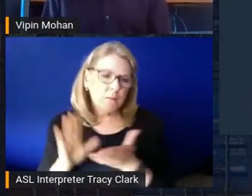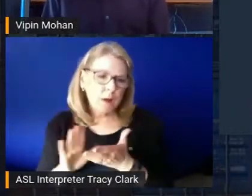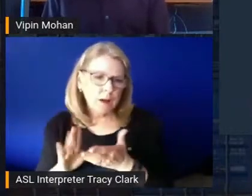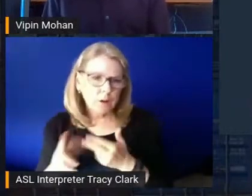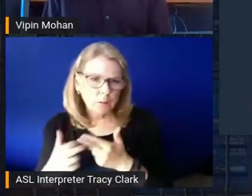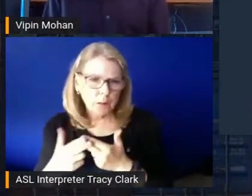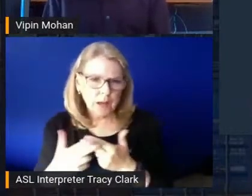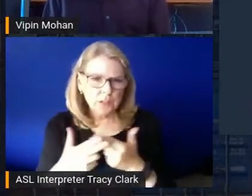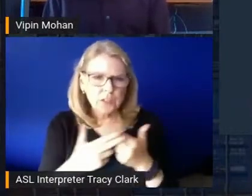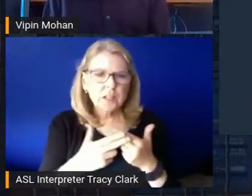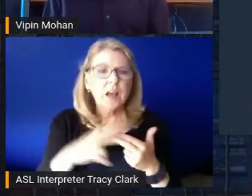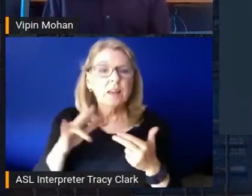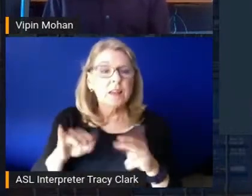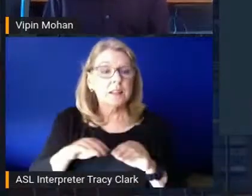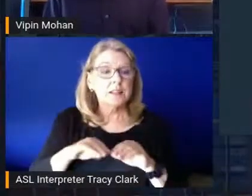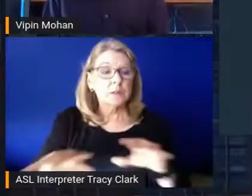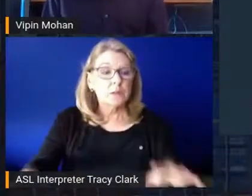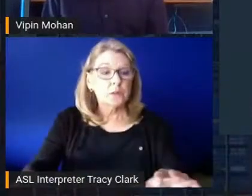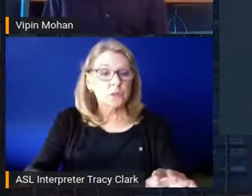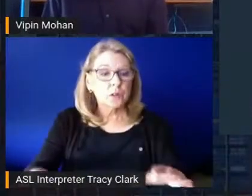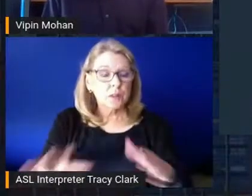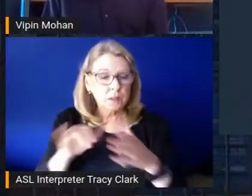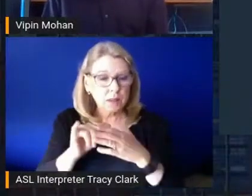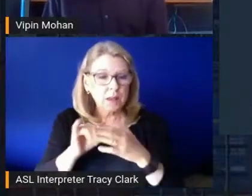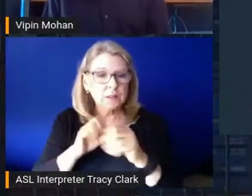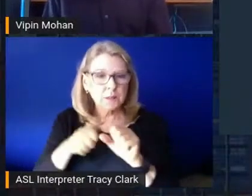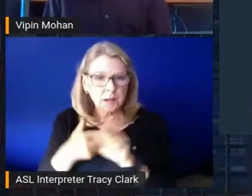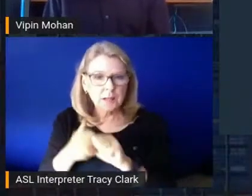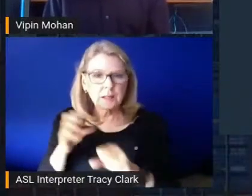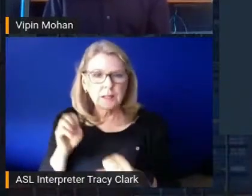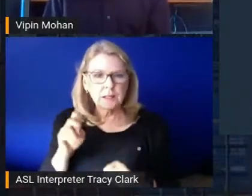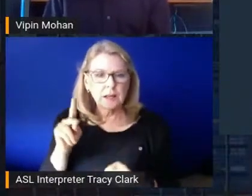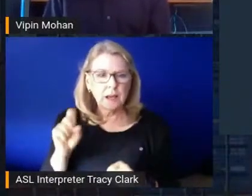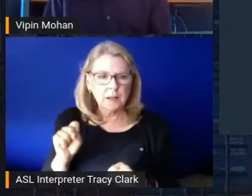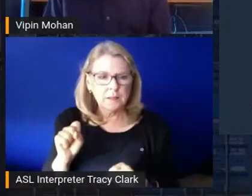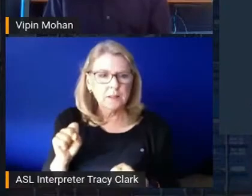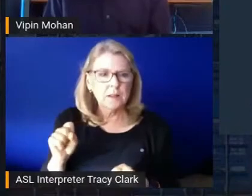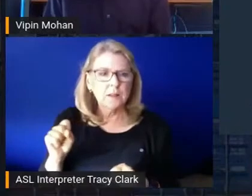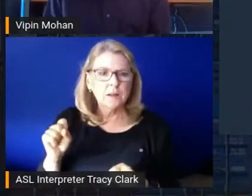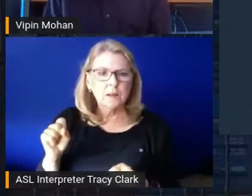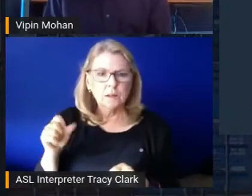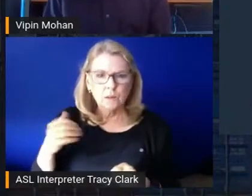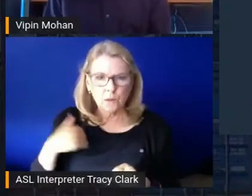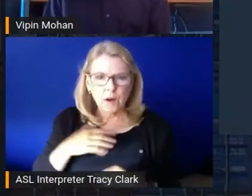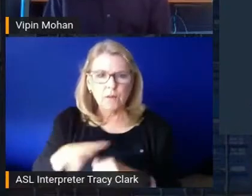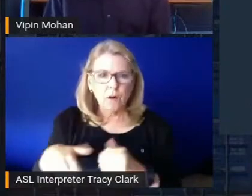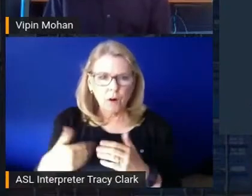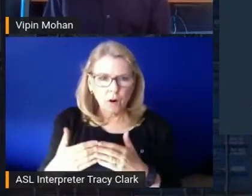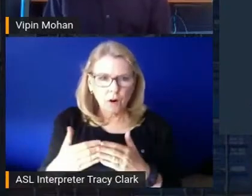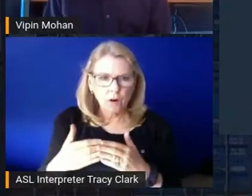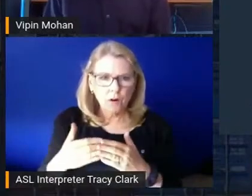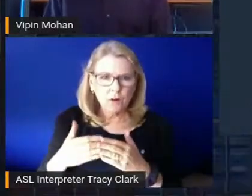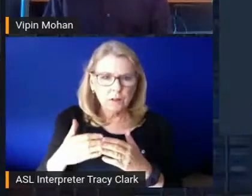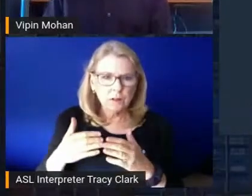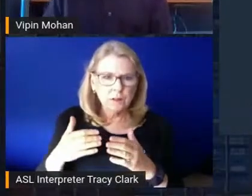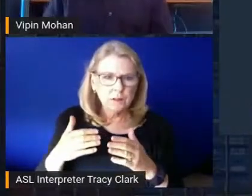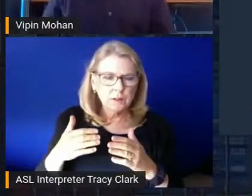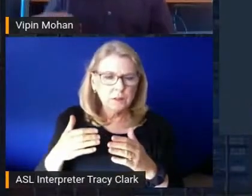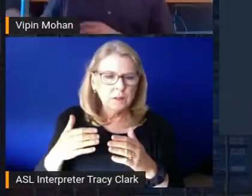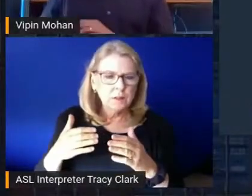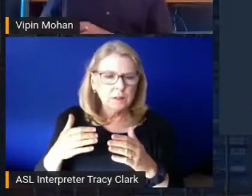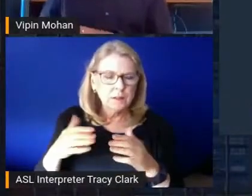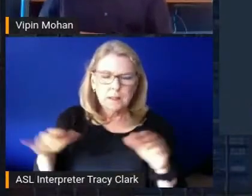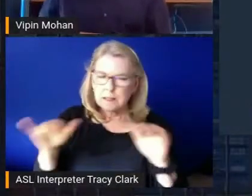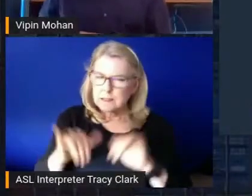EKS. And you get all of the security and operational reliability that you get with Amazon EKS on the cloud. And AWS does the same testing,